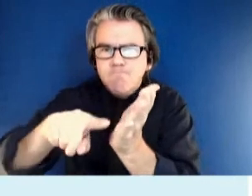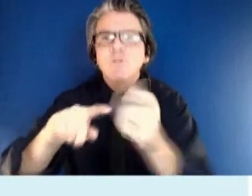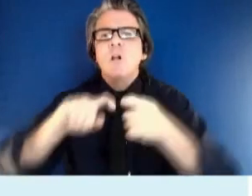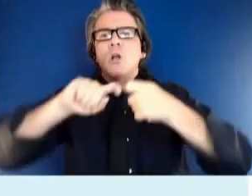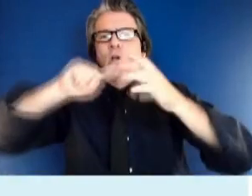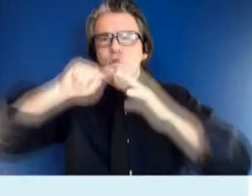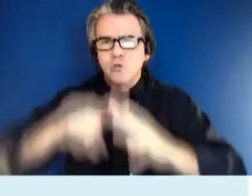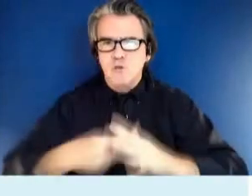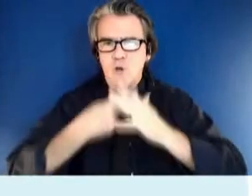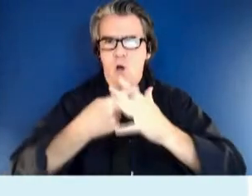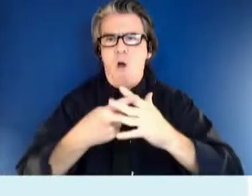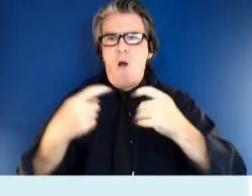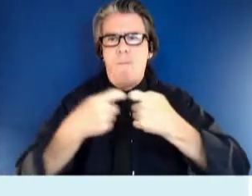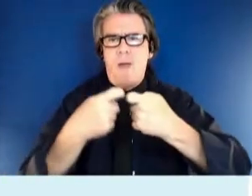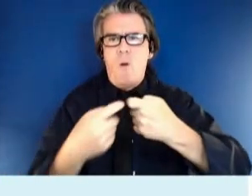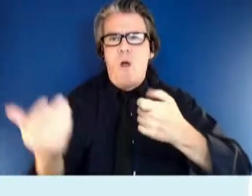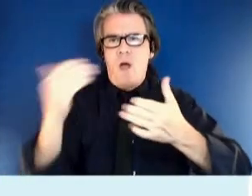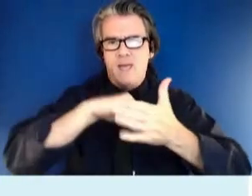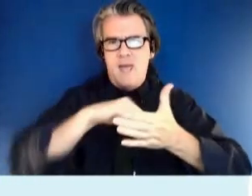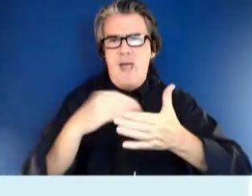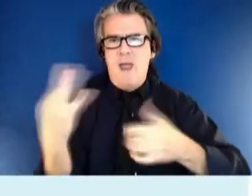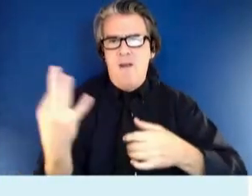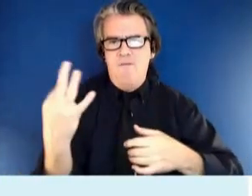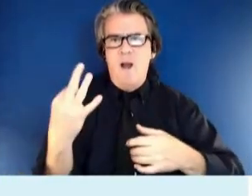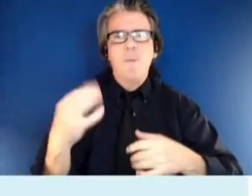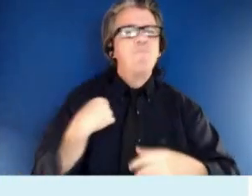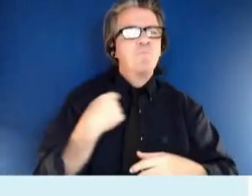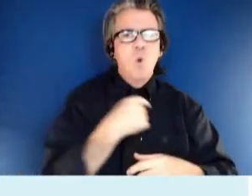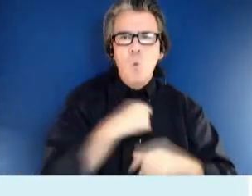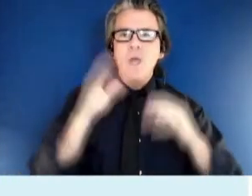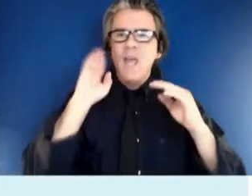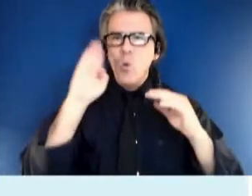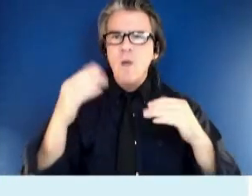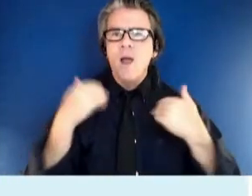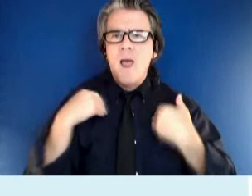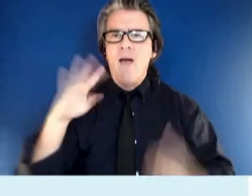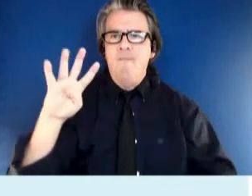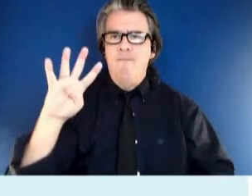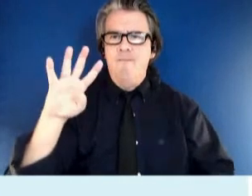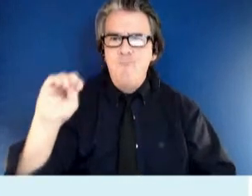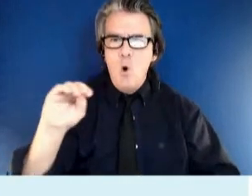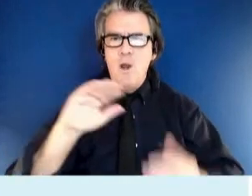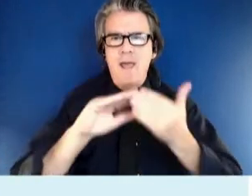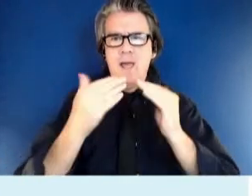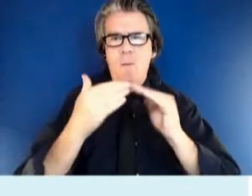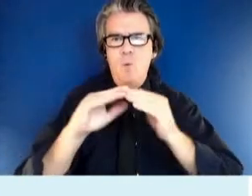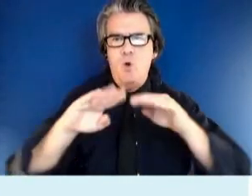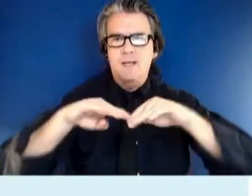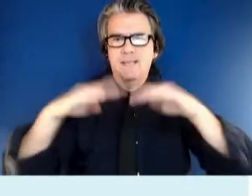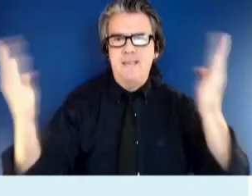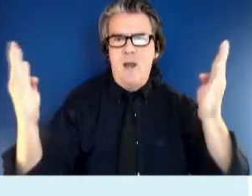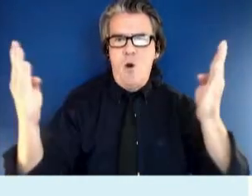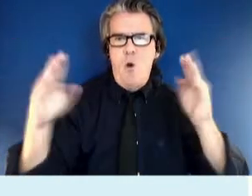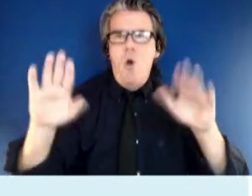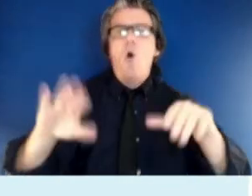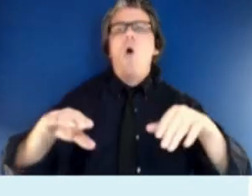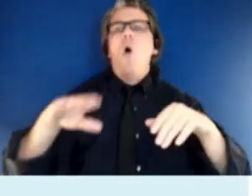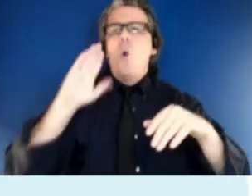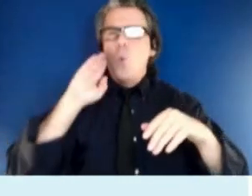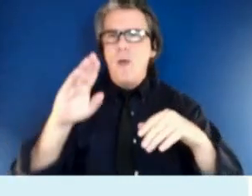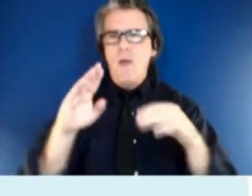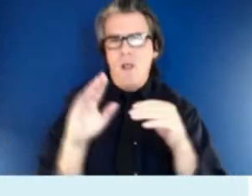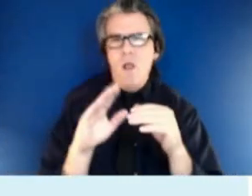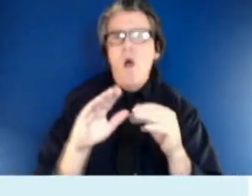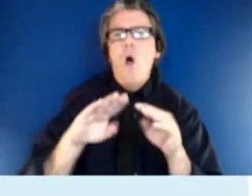giving you some more information about that. We're preparing to open 40 community resource centers, and we've partnered with local food banks and